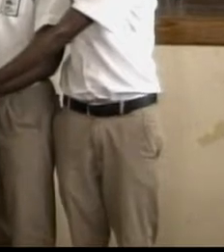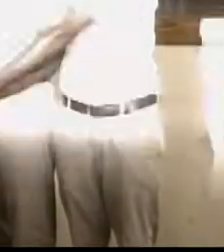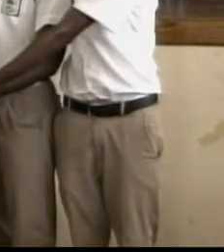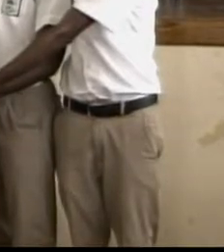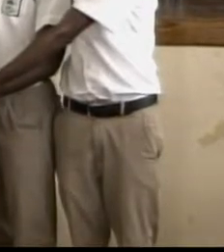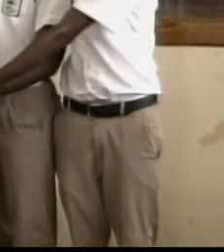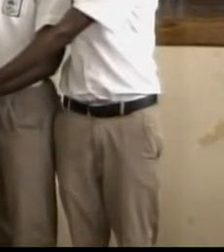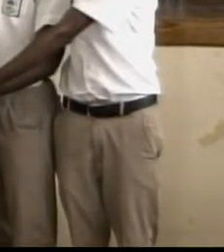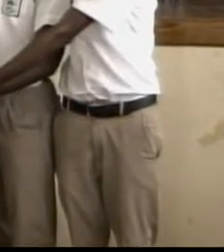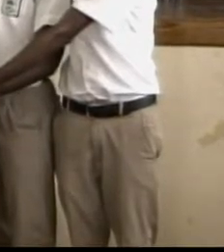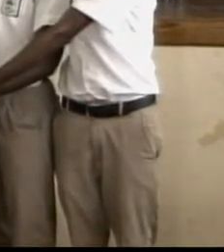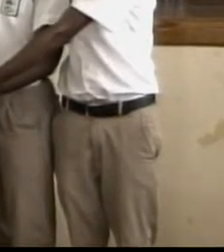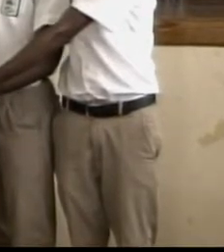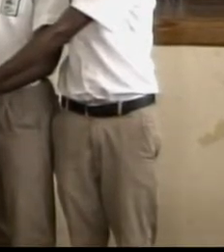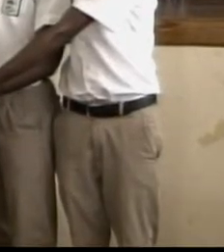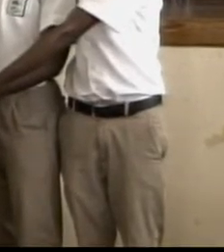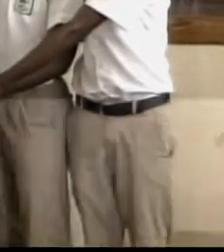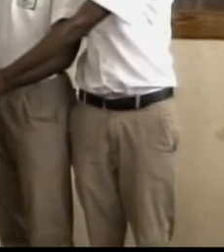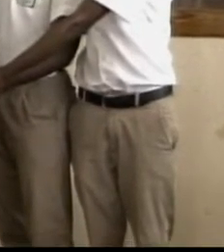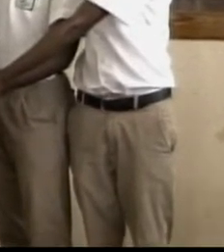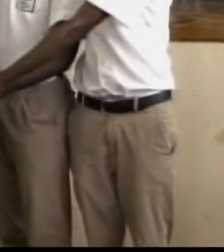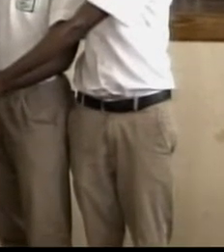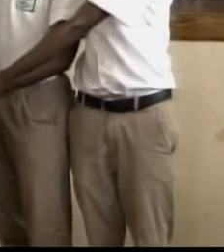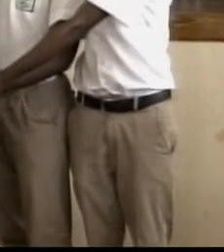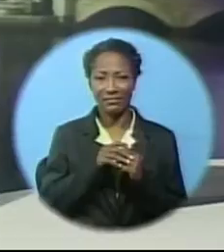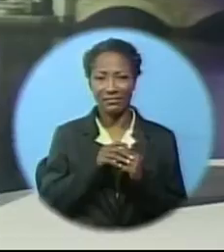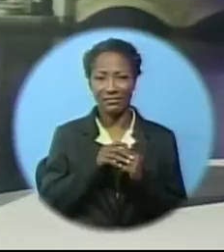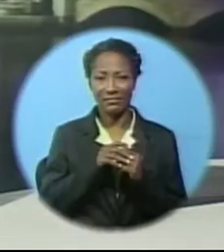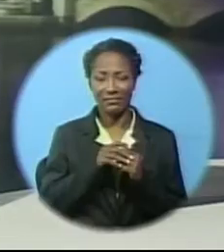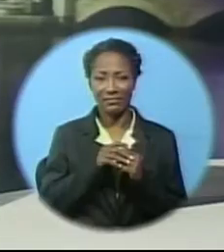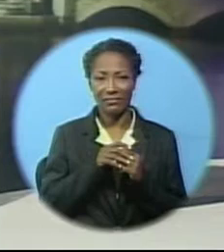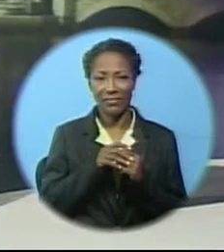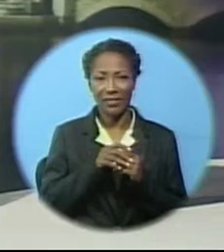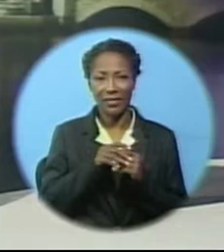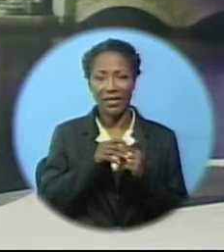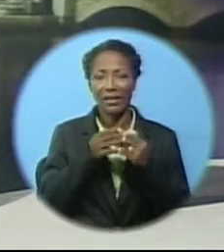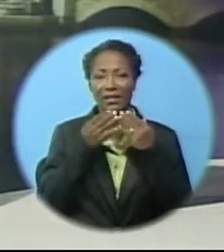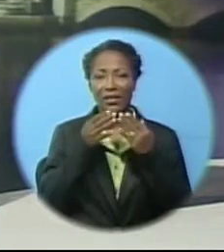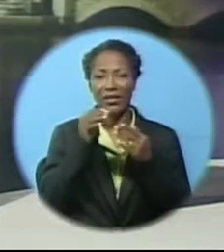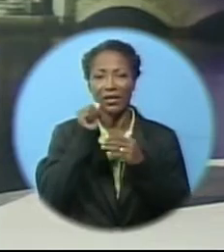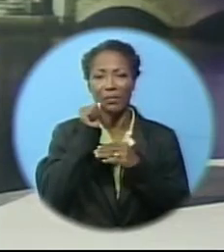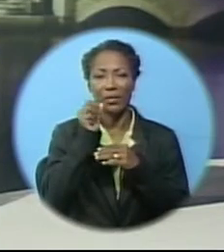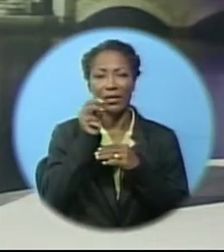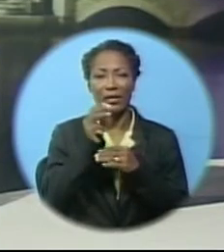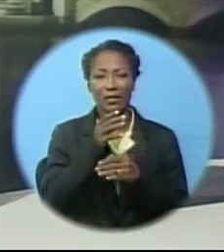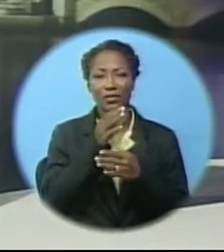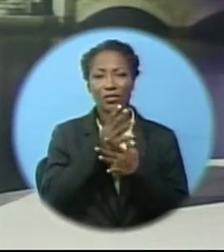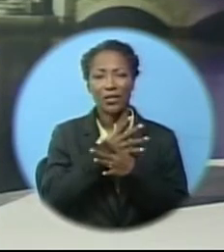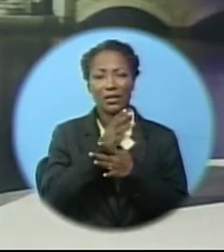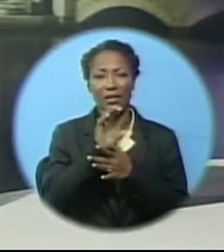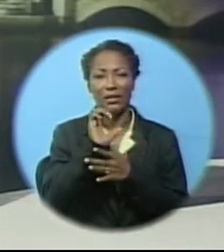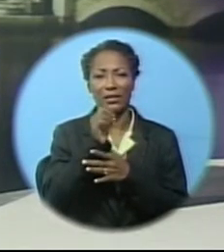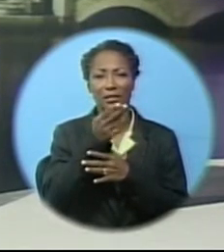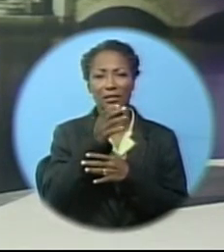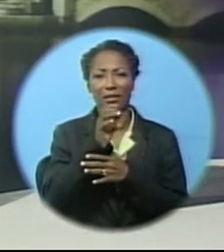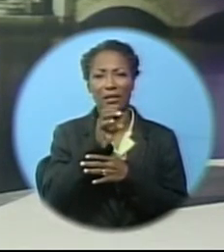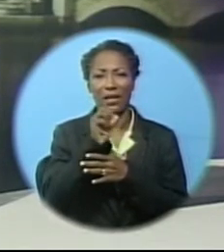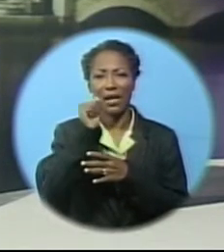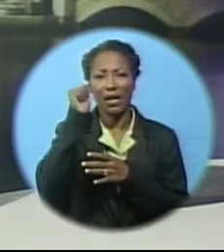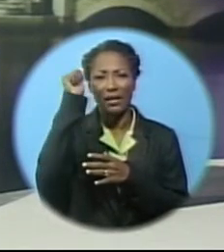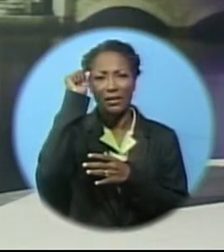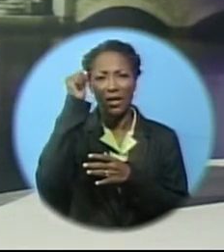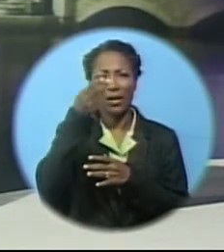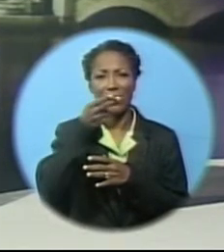boys. Anne-Marie Burke, CBC Sports. Thanks, Anne-Marie. With German Chancellor Adolf Hitler using